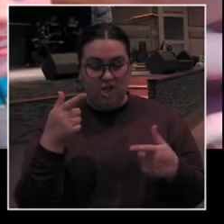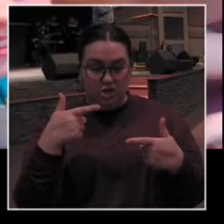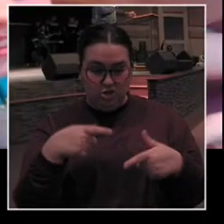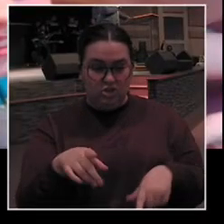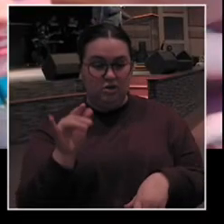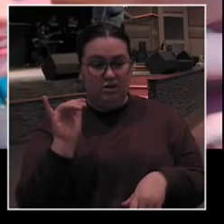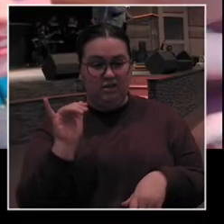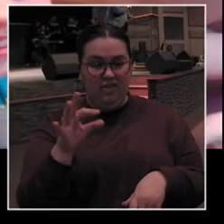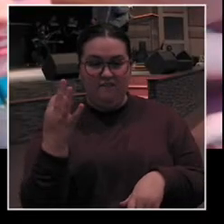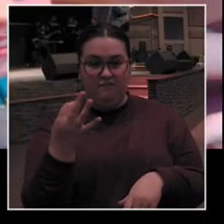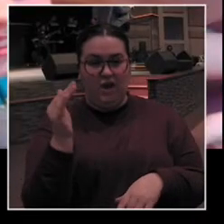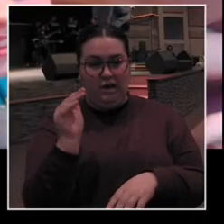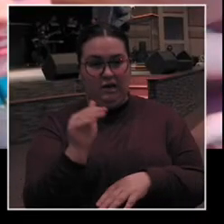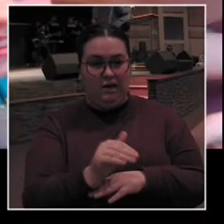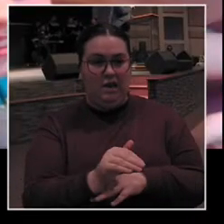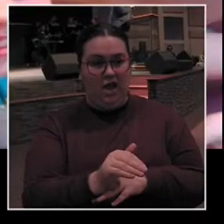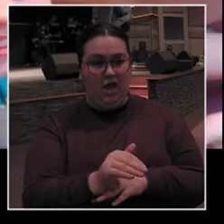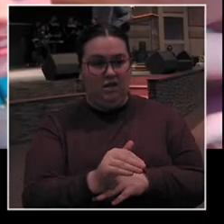on Friday night.